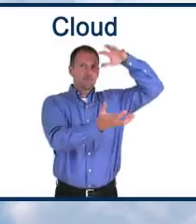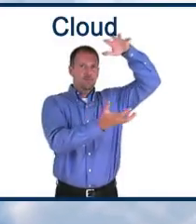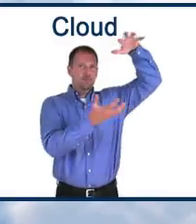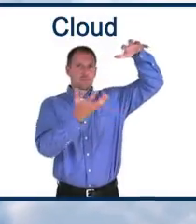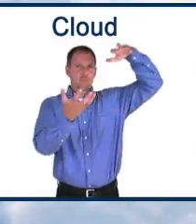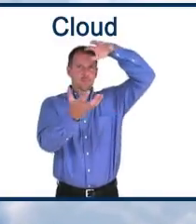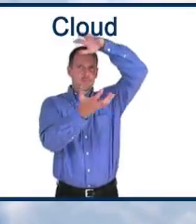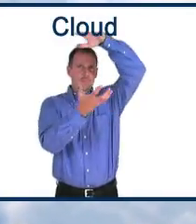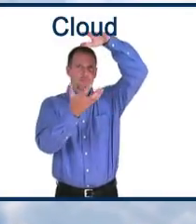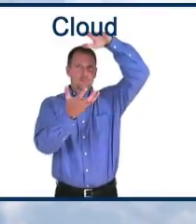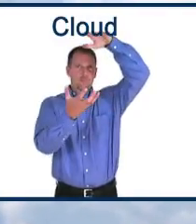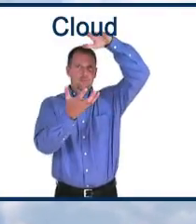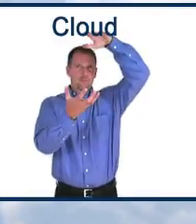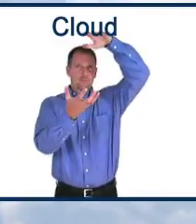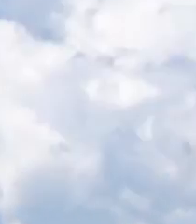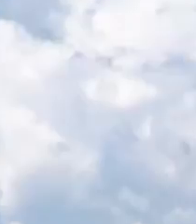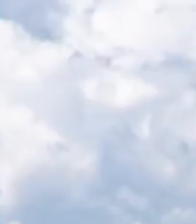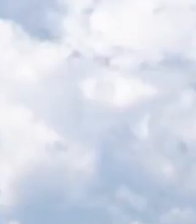that cloud